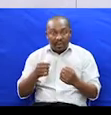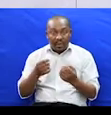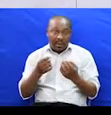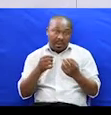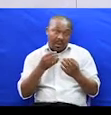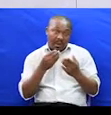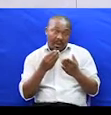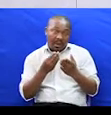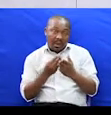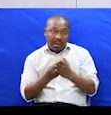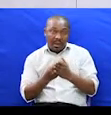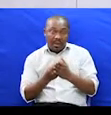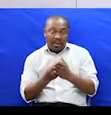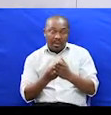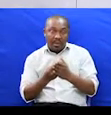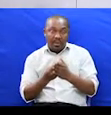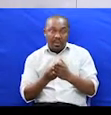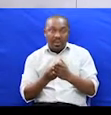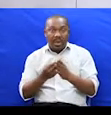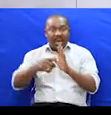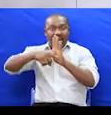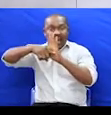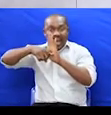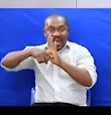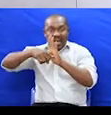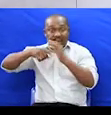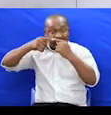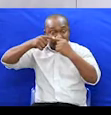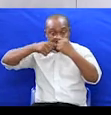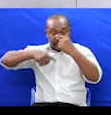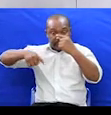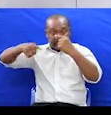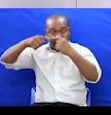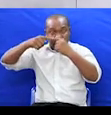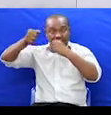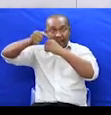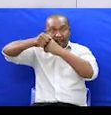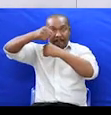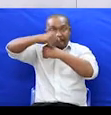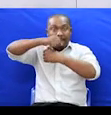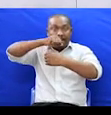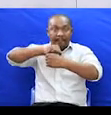on which a negative charge